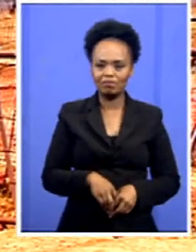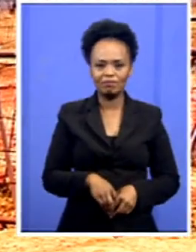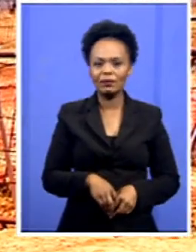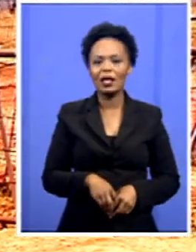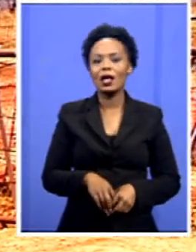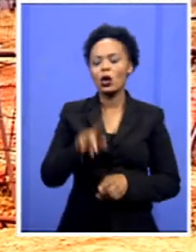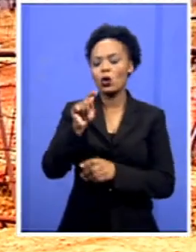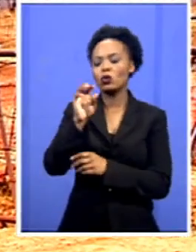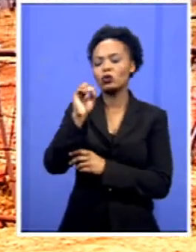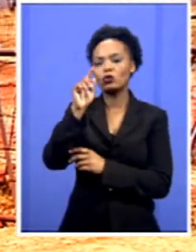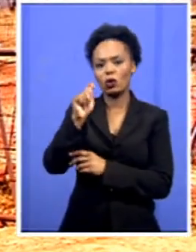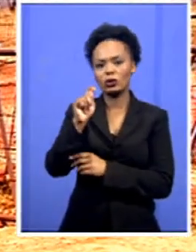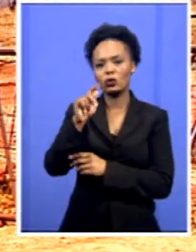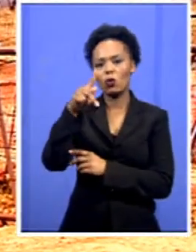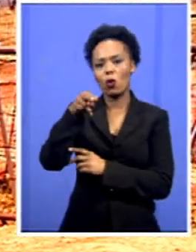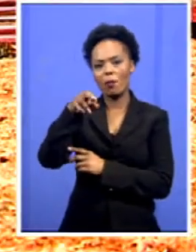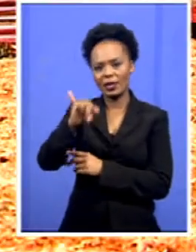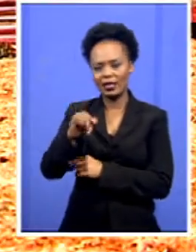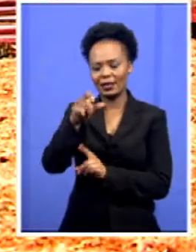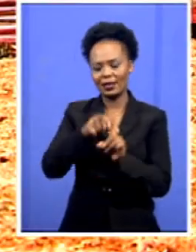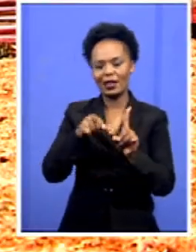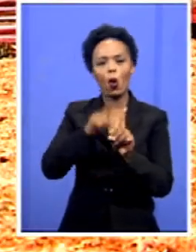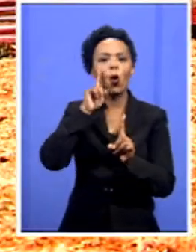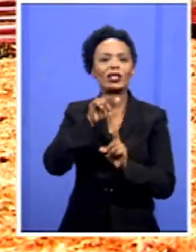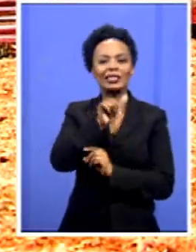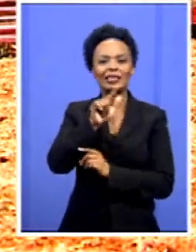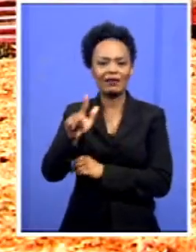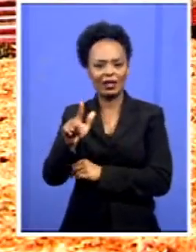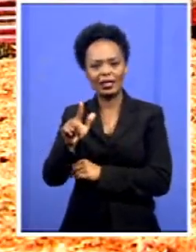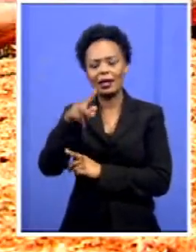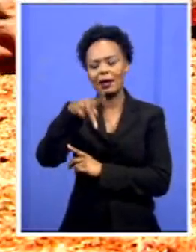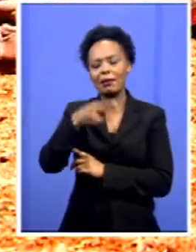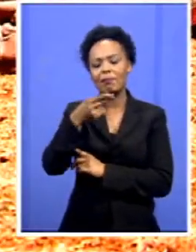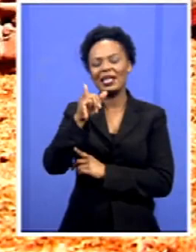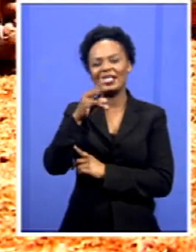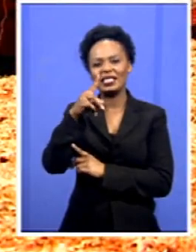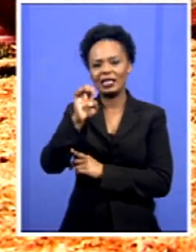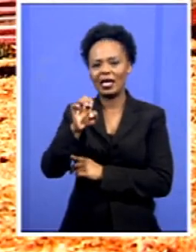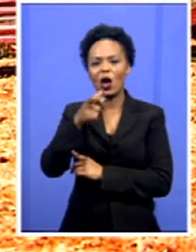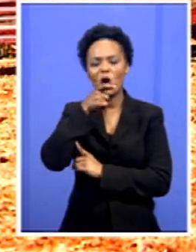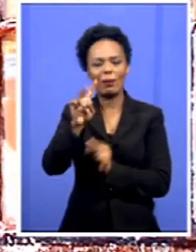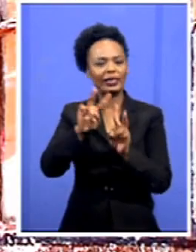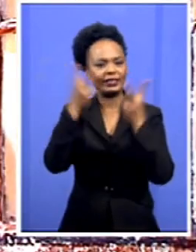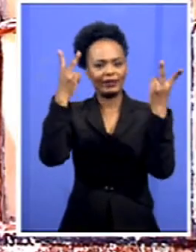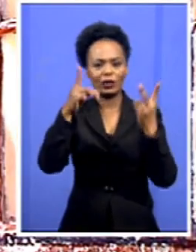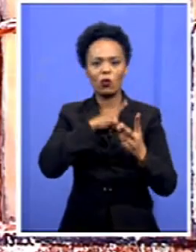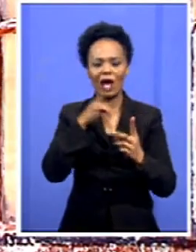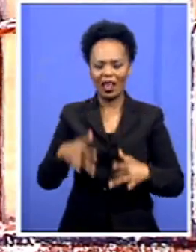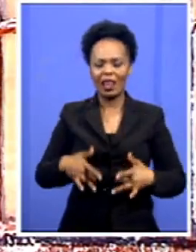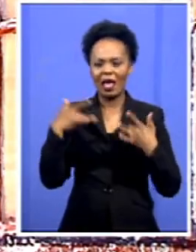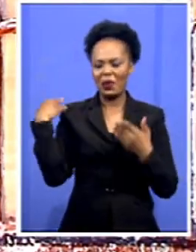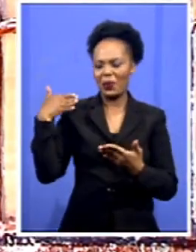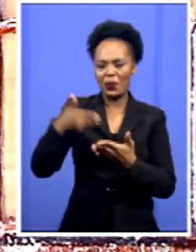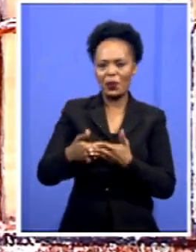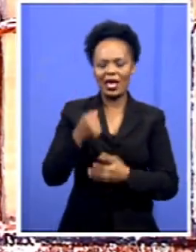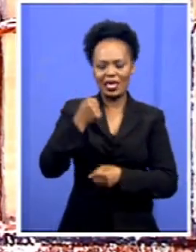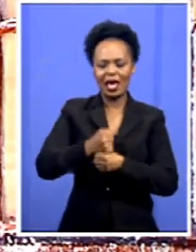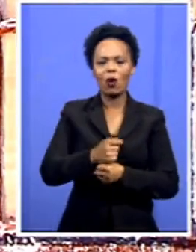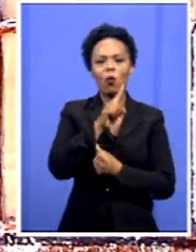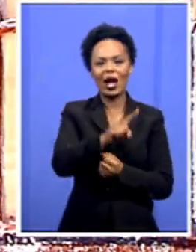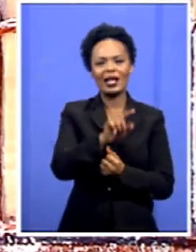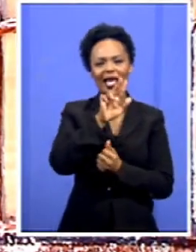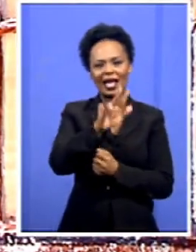Swatkopi's farm, 67-year-old Pindile Chabalala holds a totally different view. She has been living in the area since